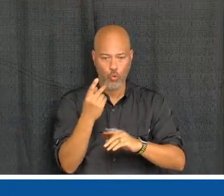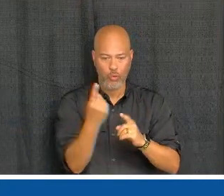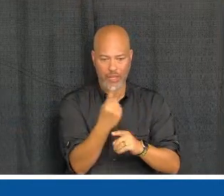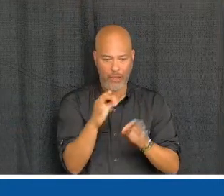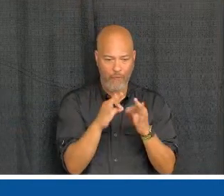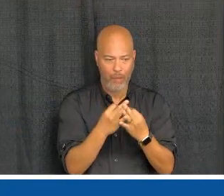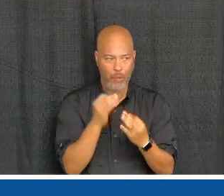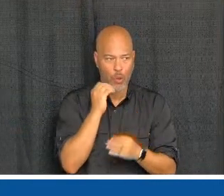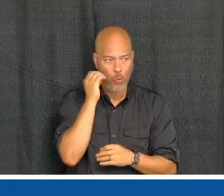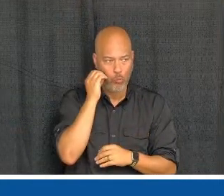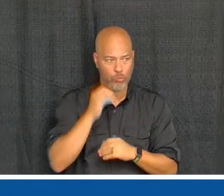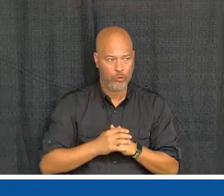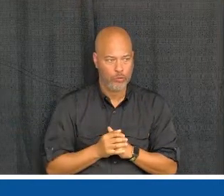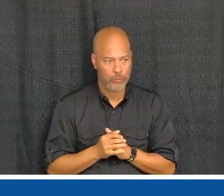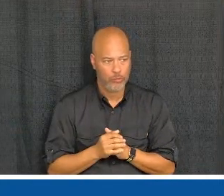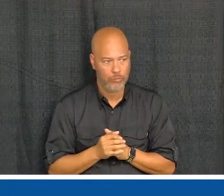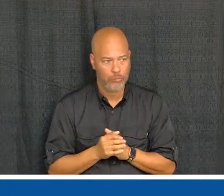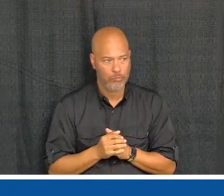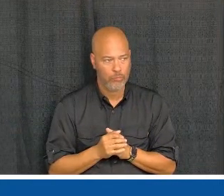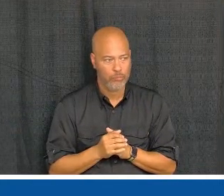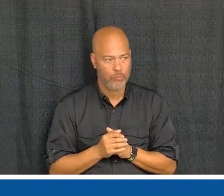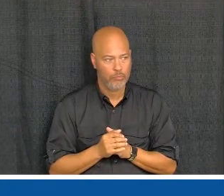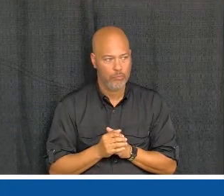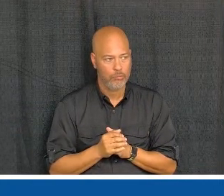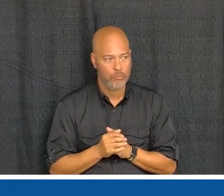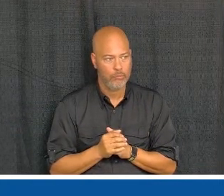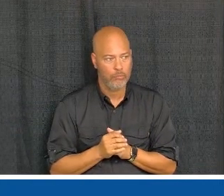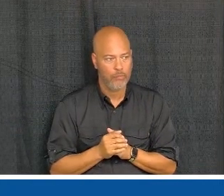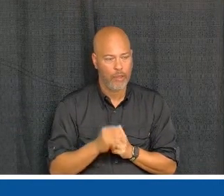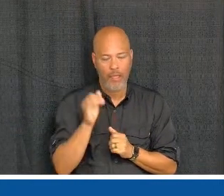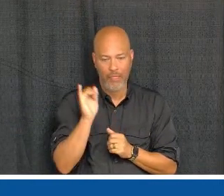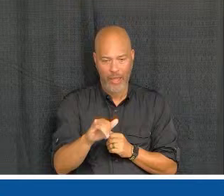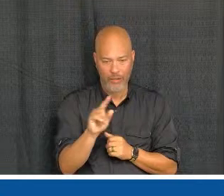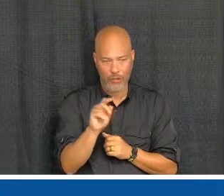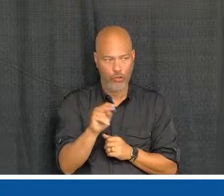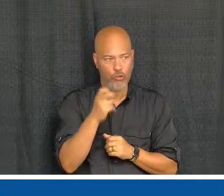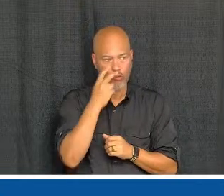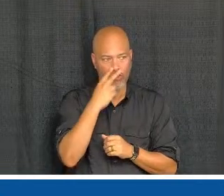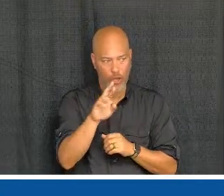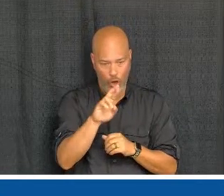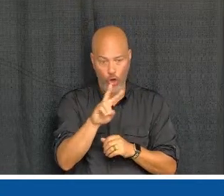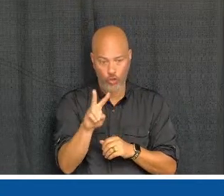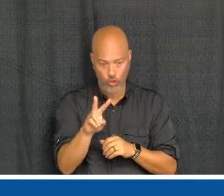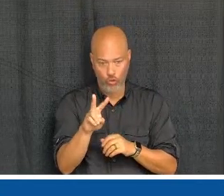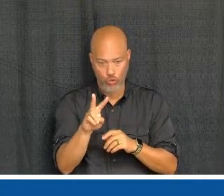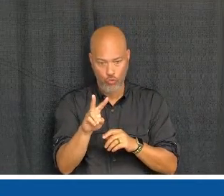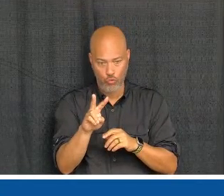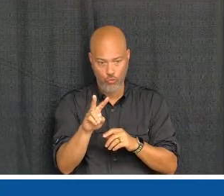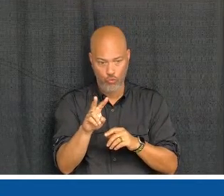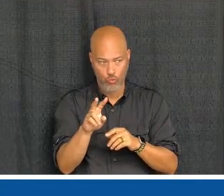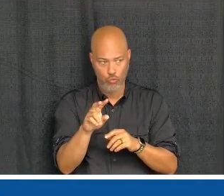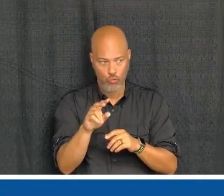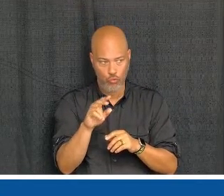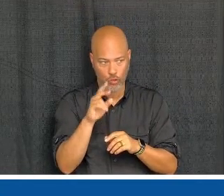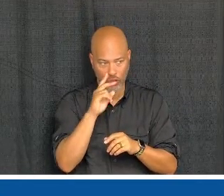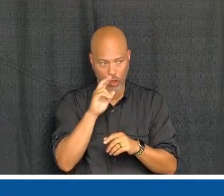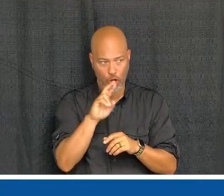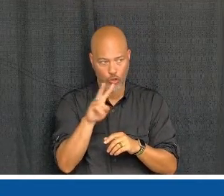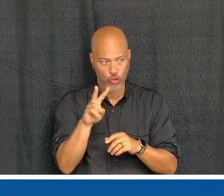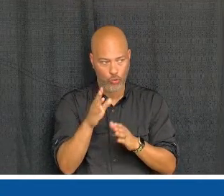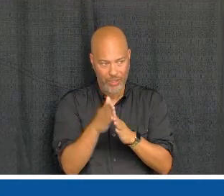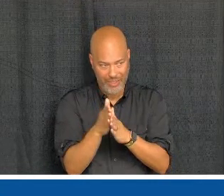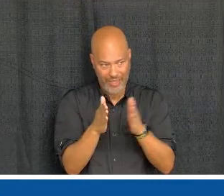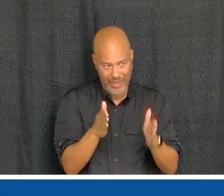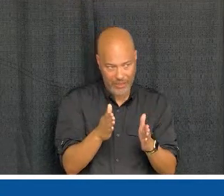homes. Next slide. And there's the zoning. You can see there's R2 directly to the next to